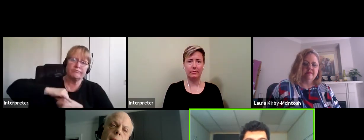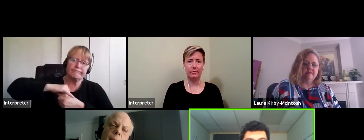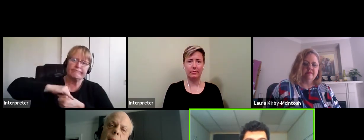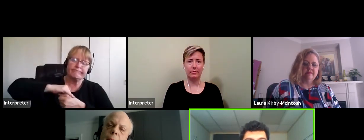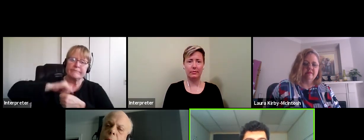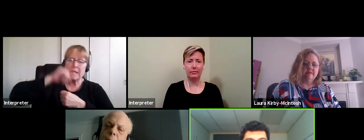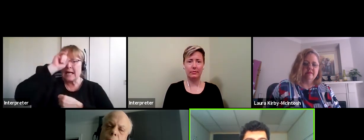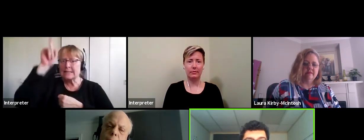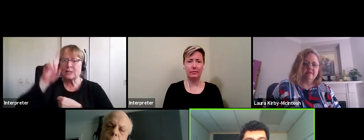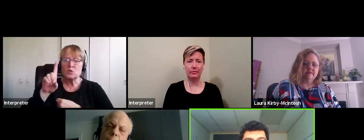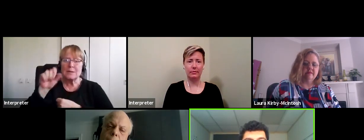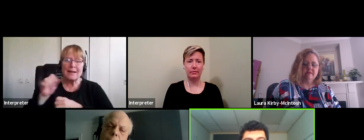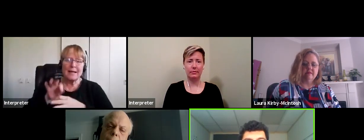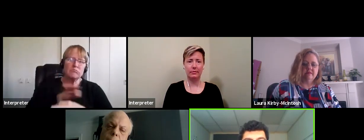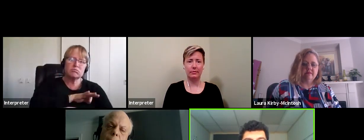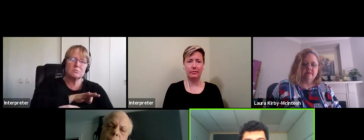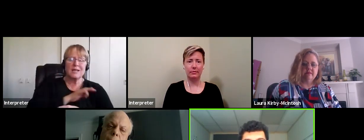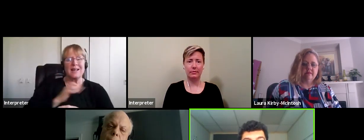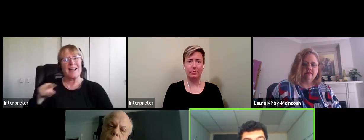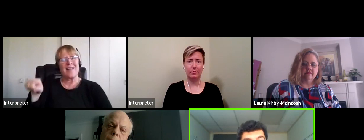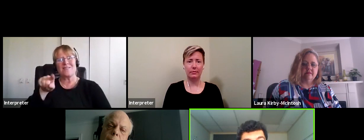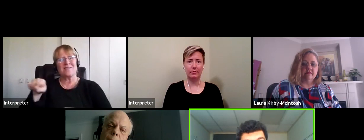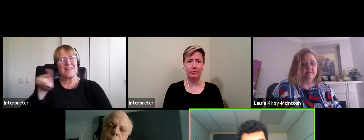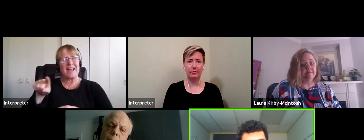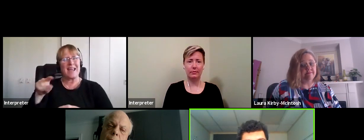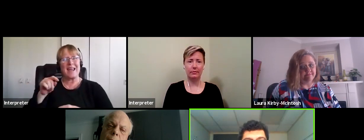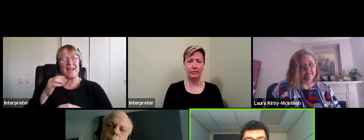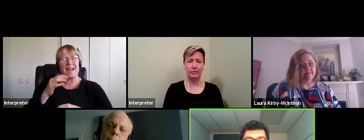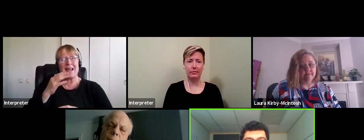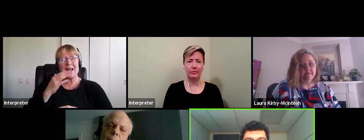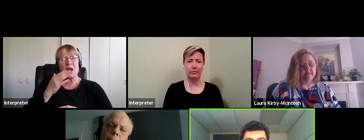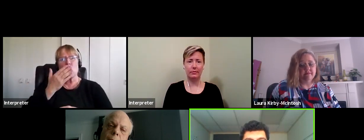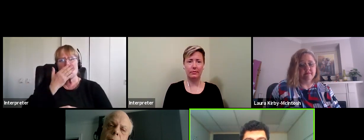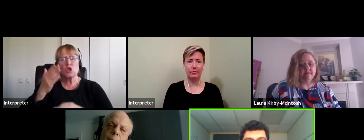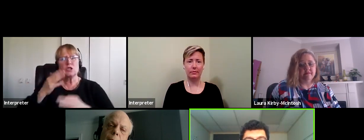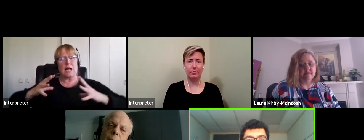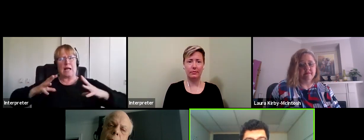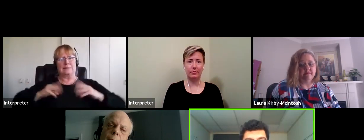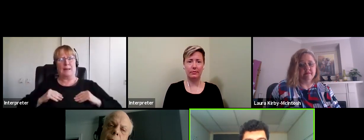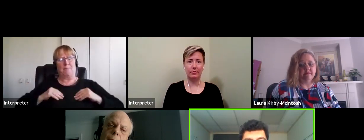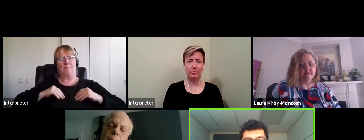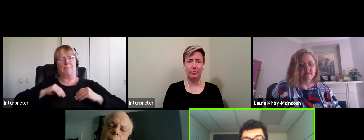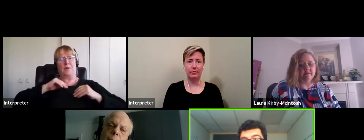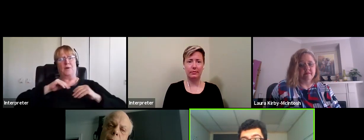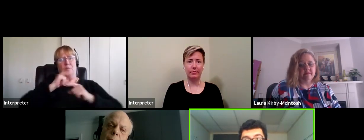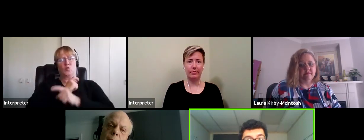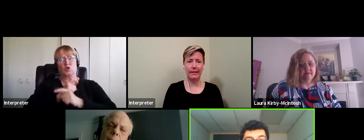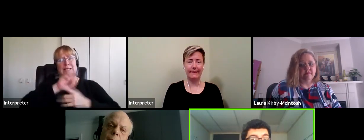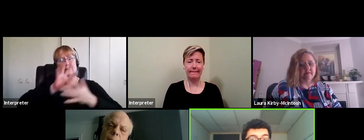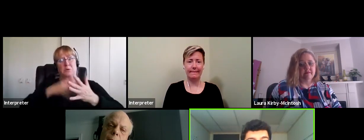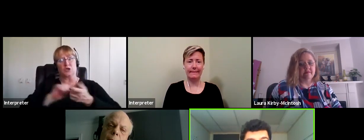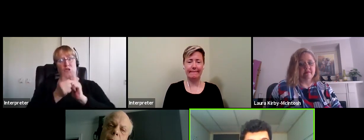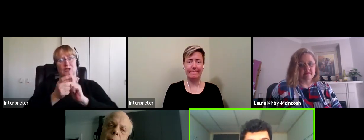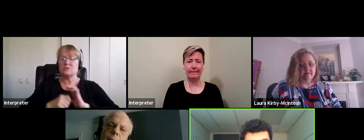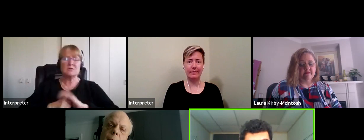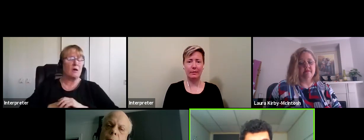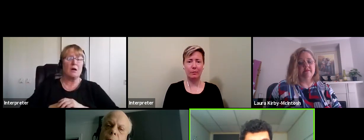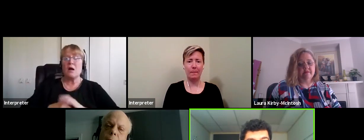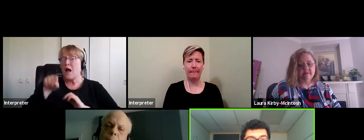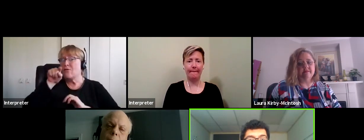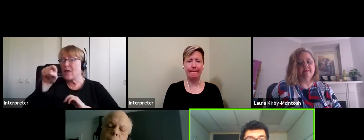intellectual disabilities tend not to be so good at changes in routine. So people who got used to going, say, to Tim Hortons every